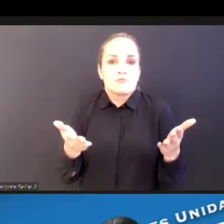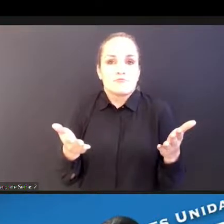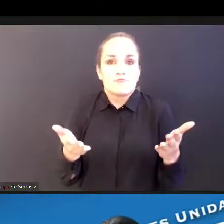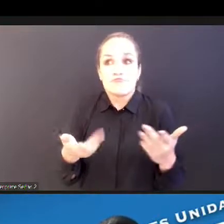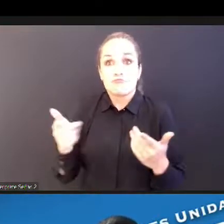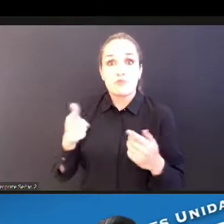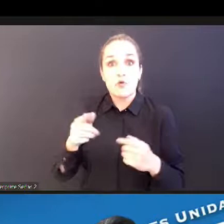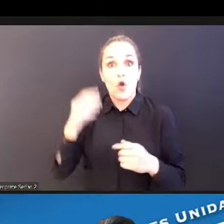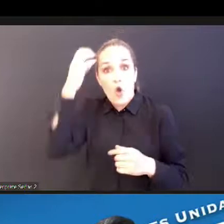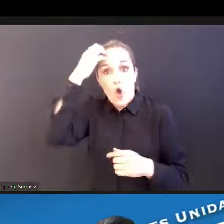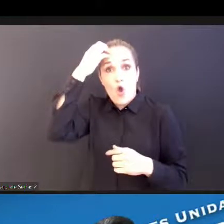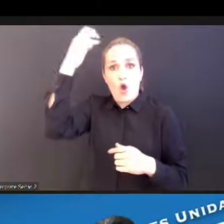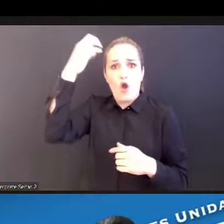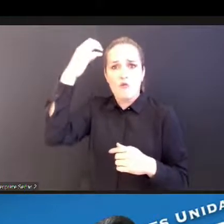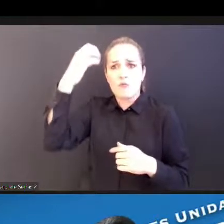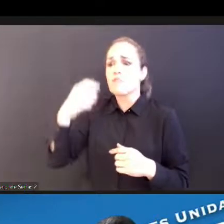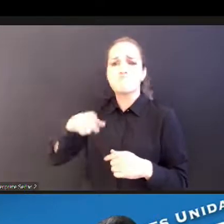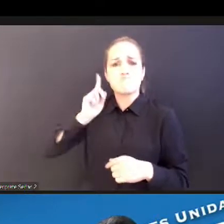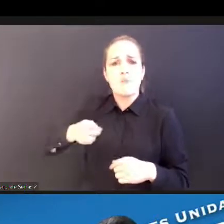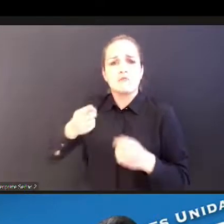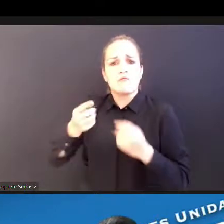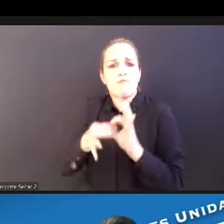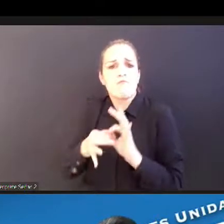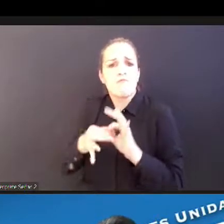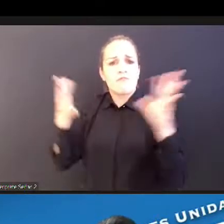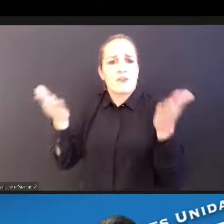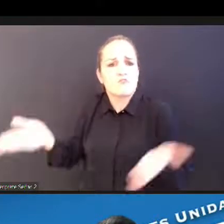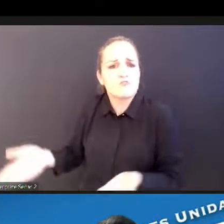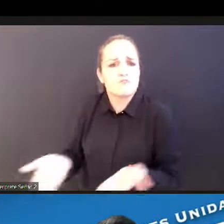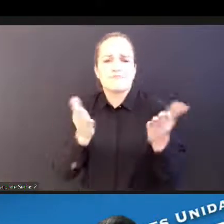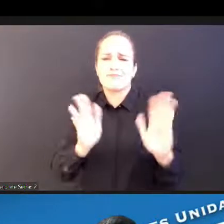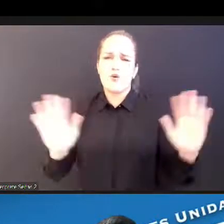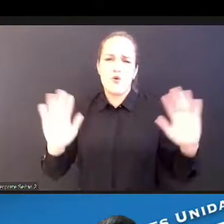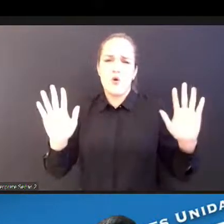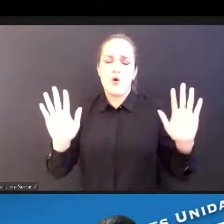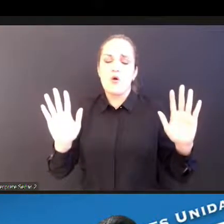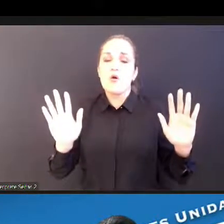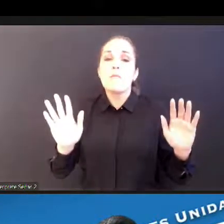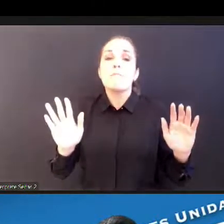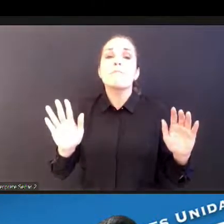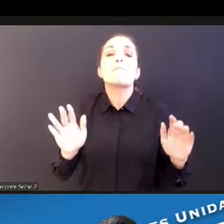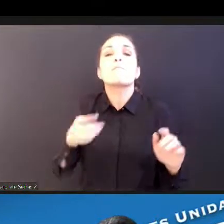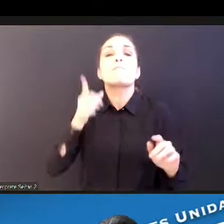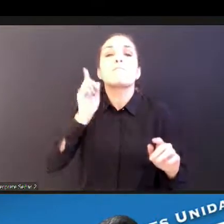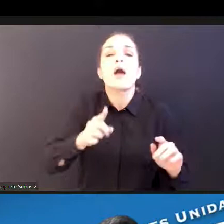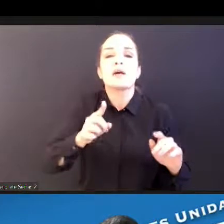get at is there needs to be a bit more harmonization or convergence across countries.